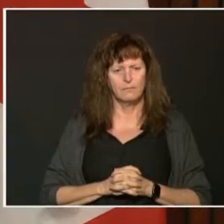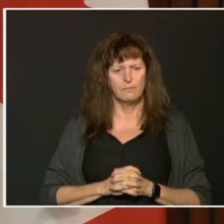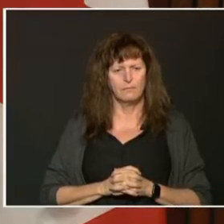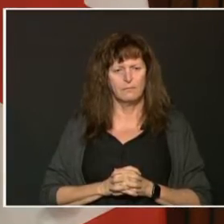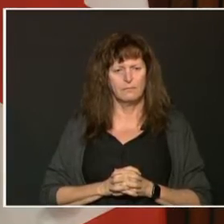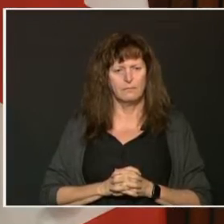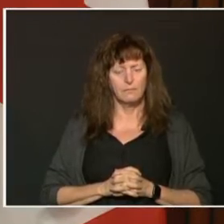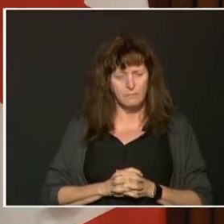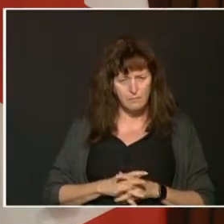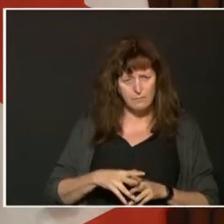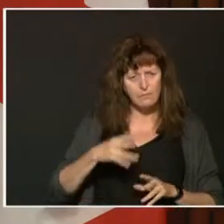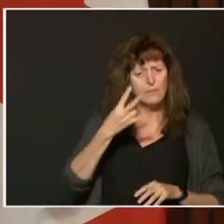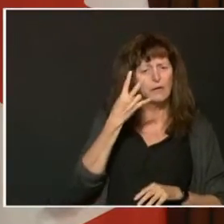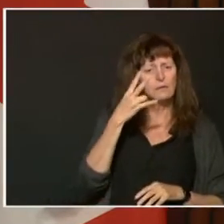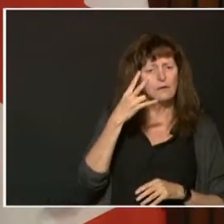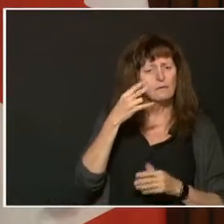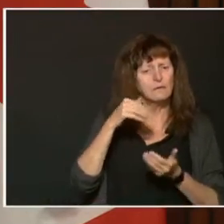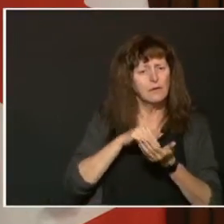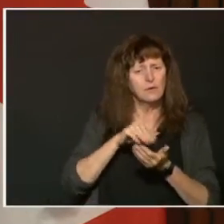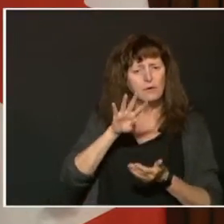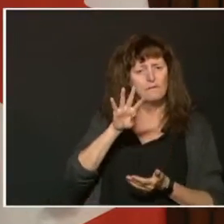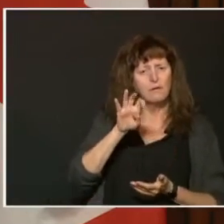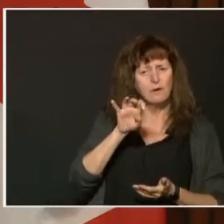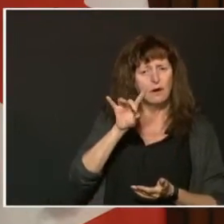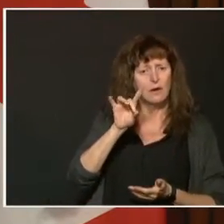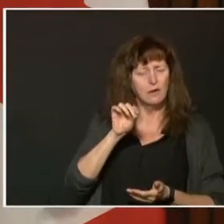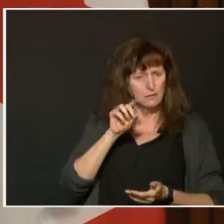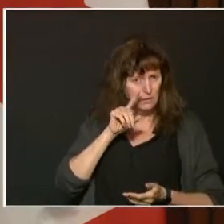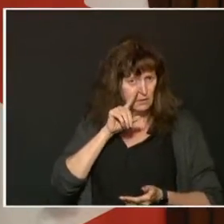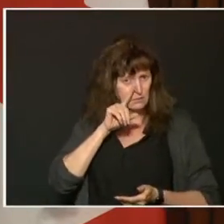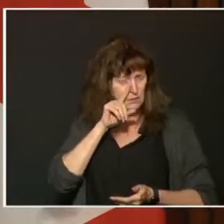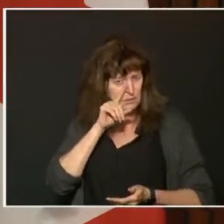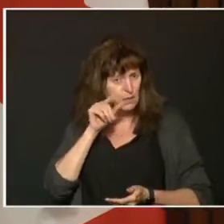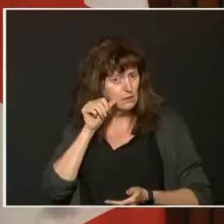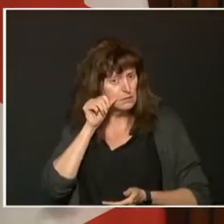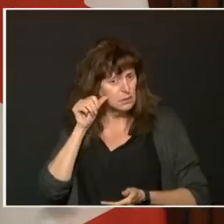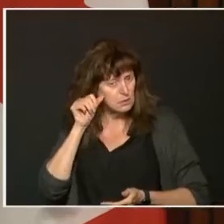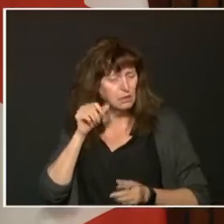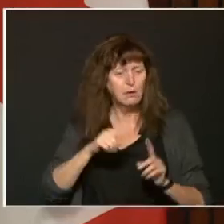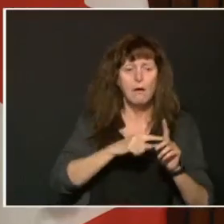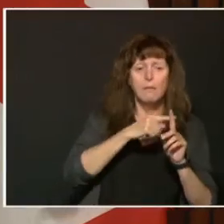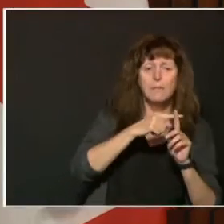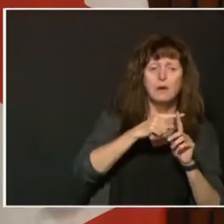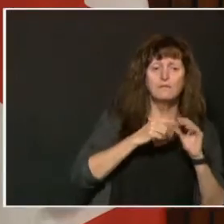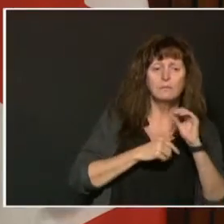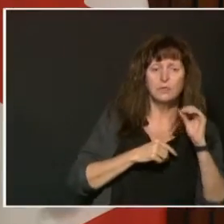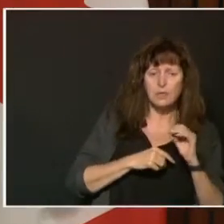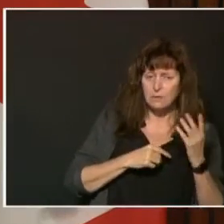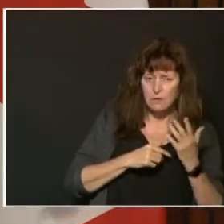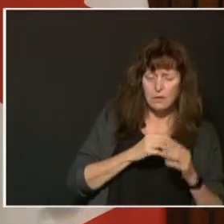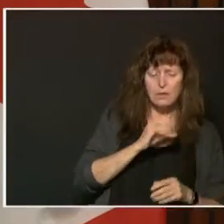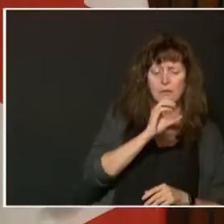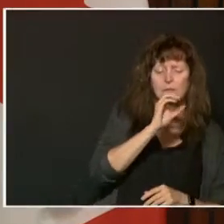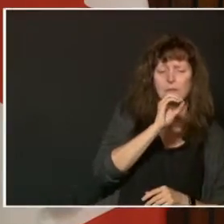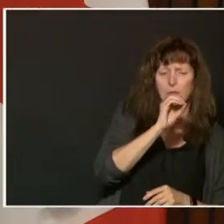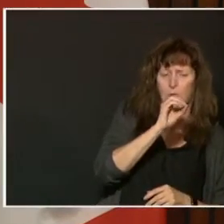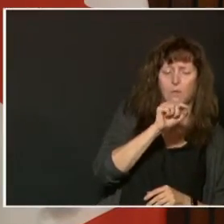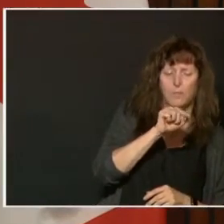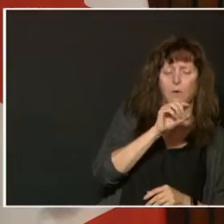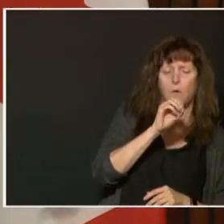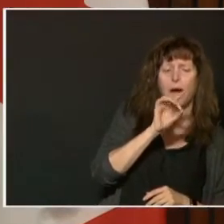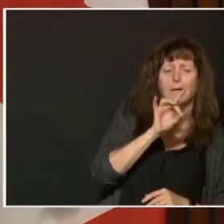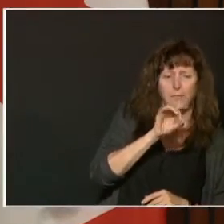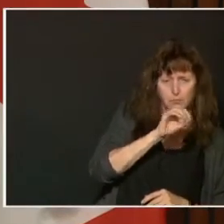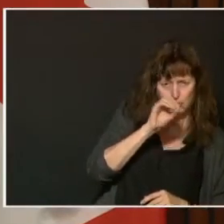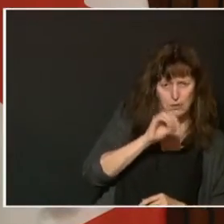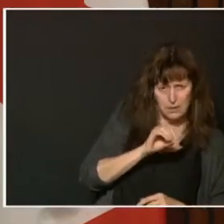17,489 tests were processed yesterday with a positivity rate of 0.8%. Our average